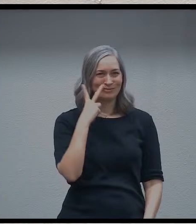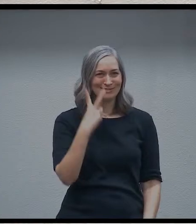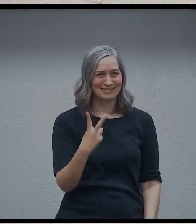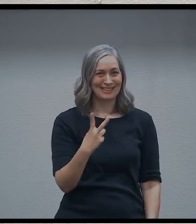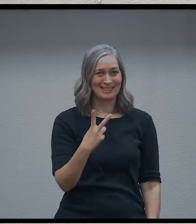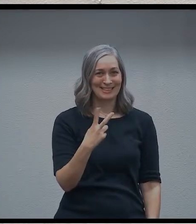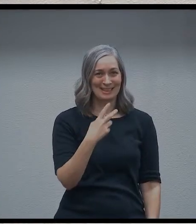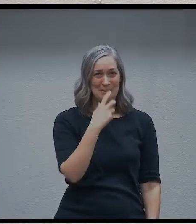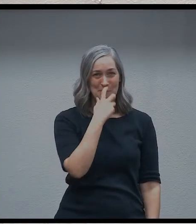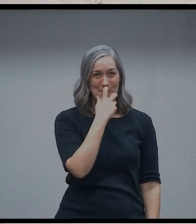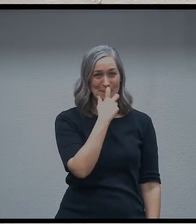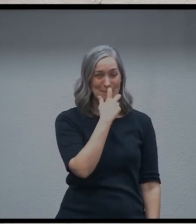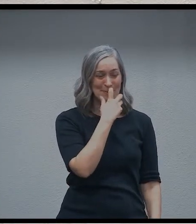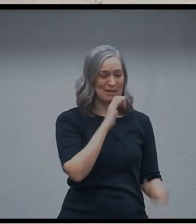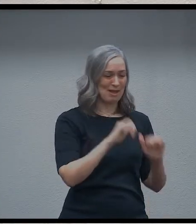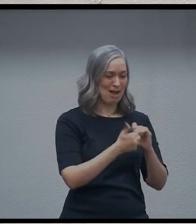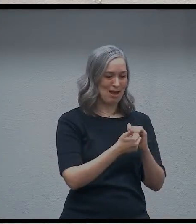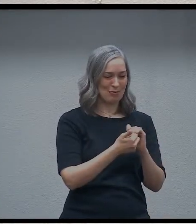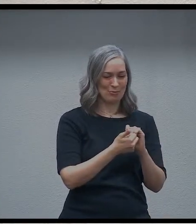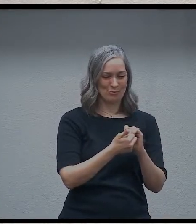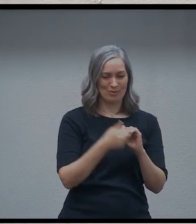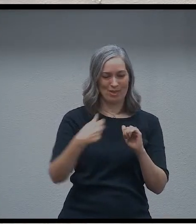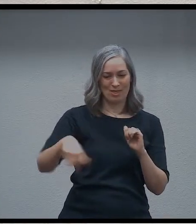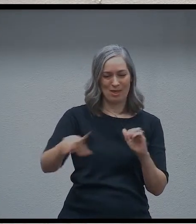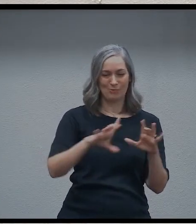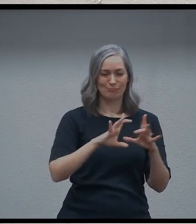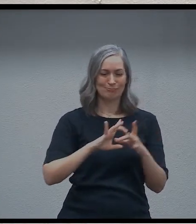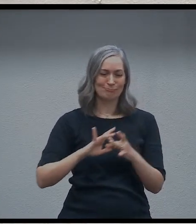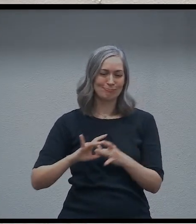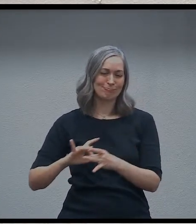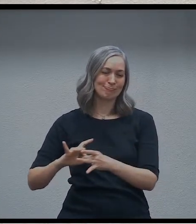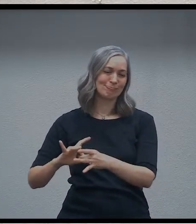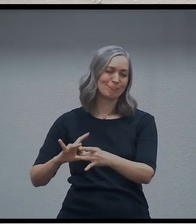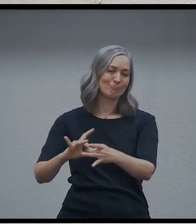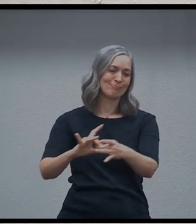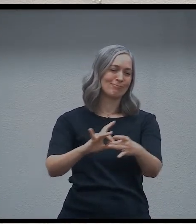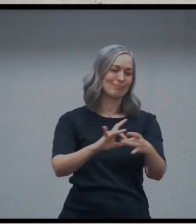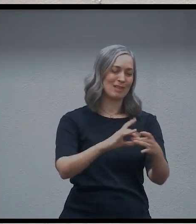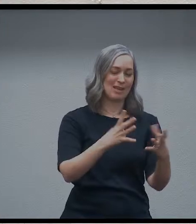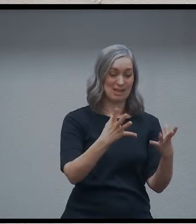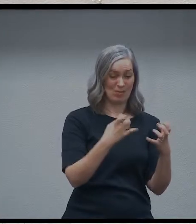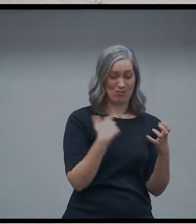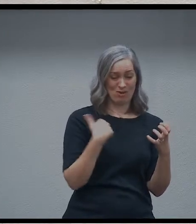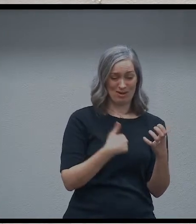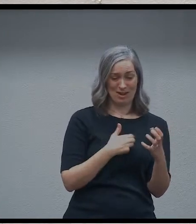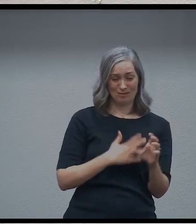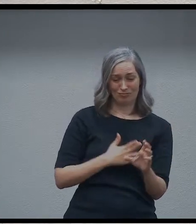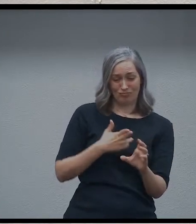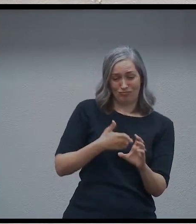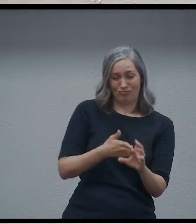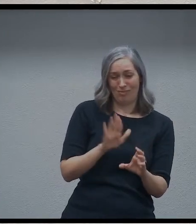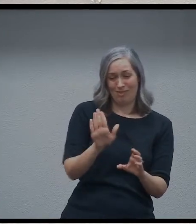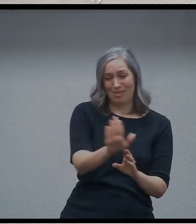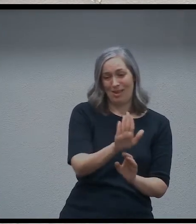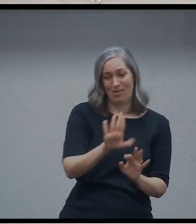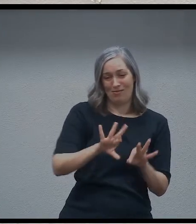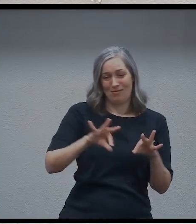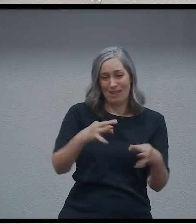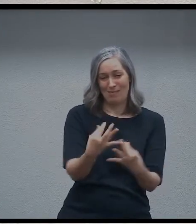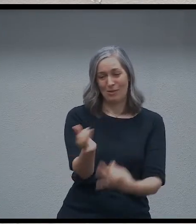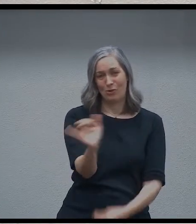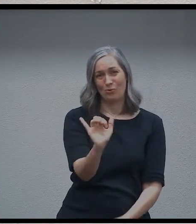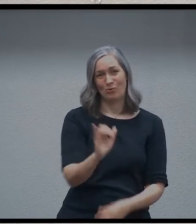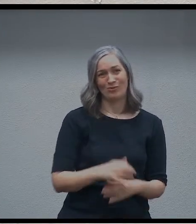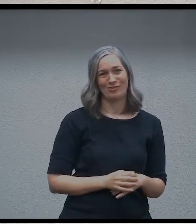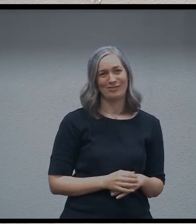how united not only that were they together, but how they wanted to bring us into that same family.